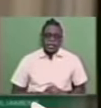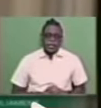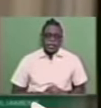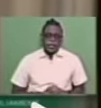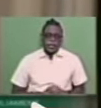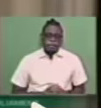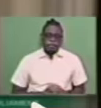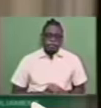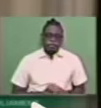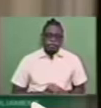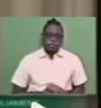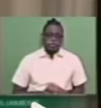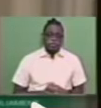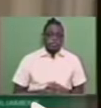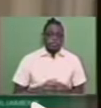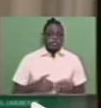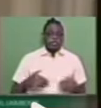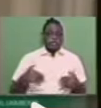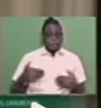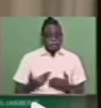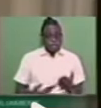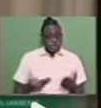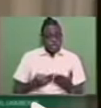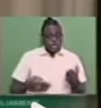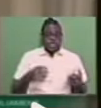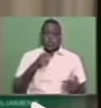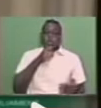The budget was outdated